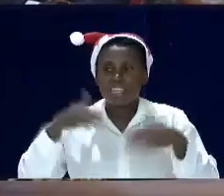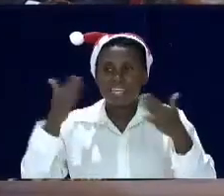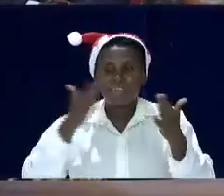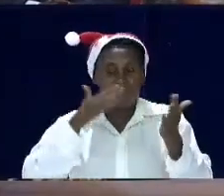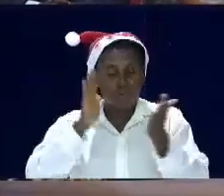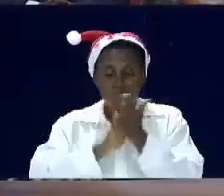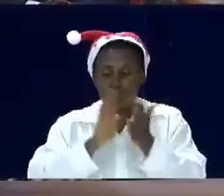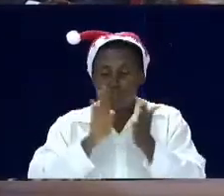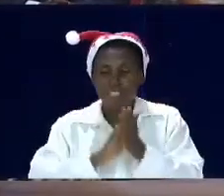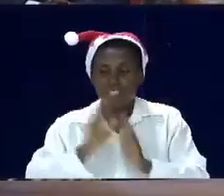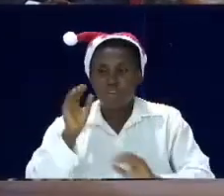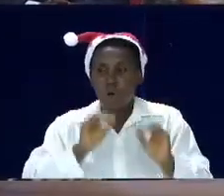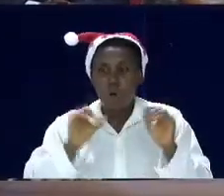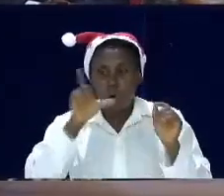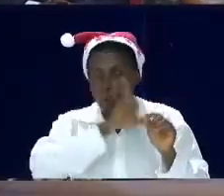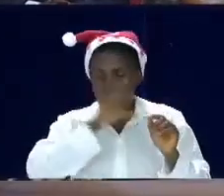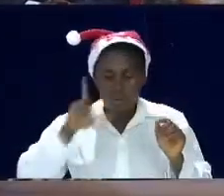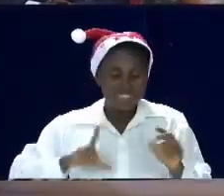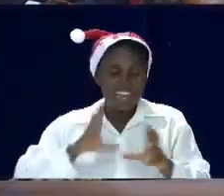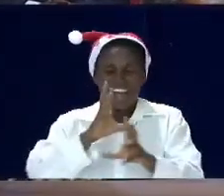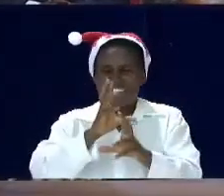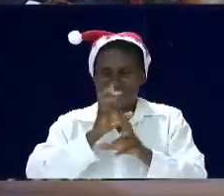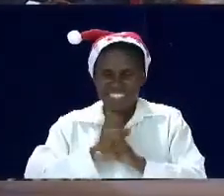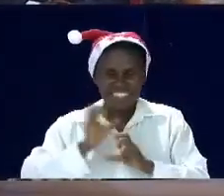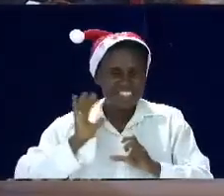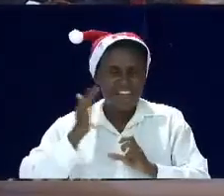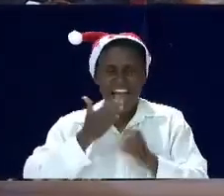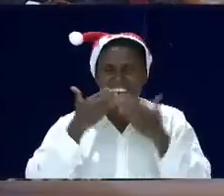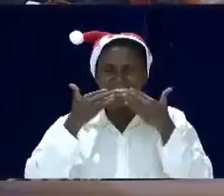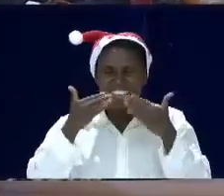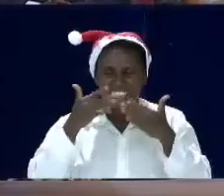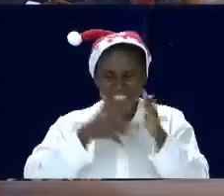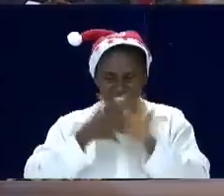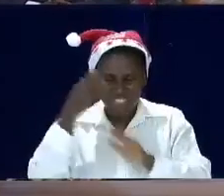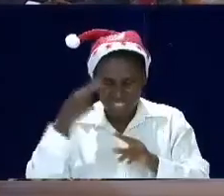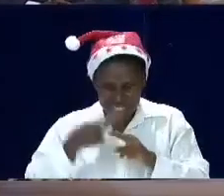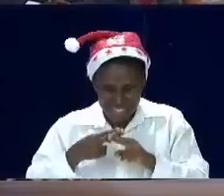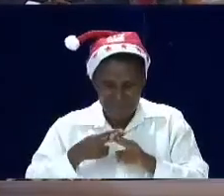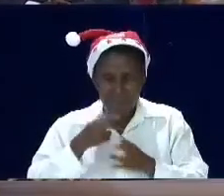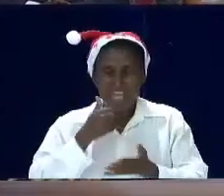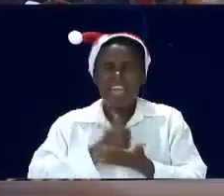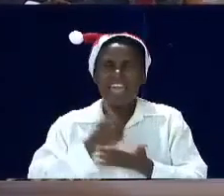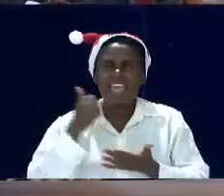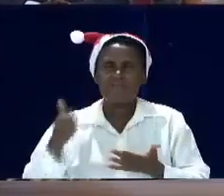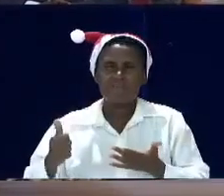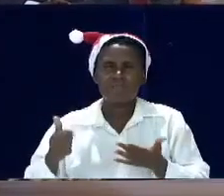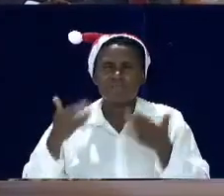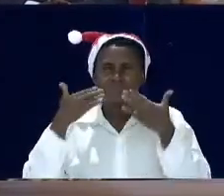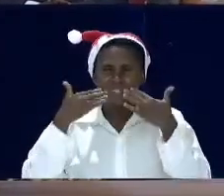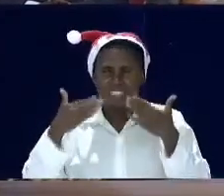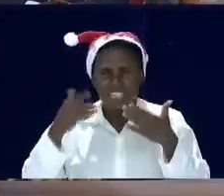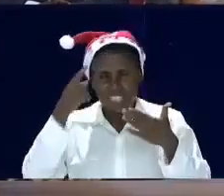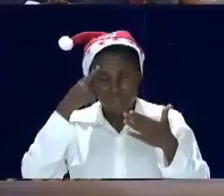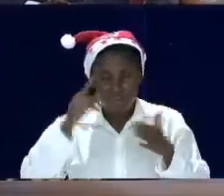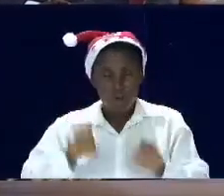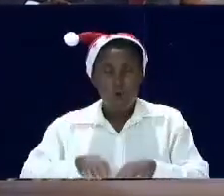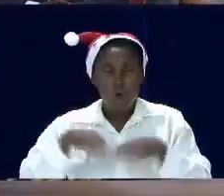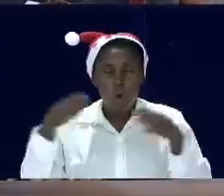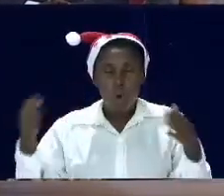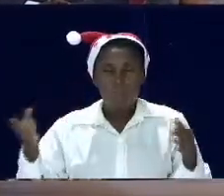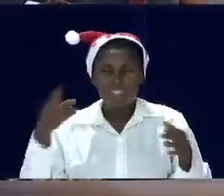Lord. Receive our thanks in the name of Jesus. Thank you for opening the